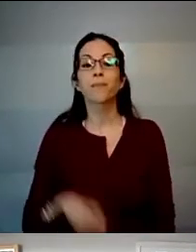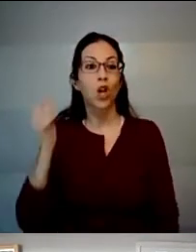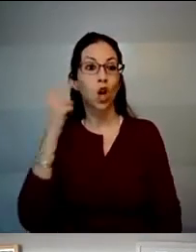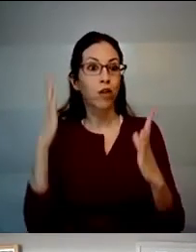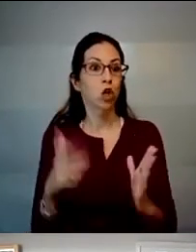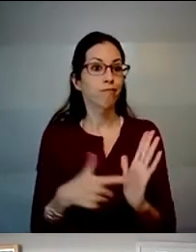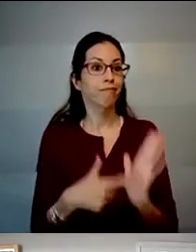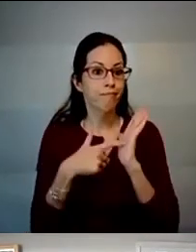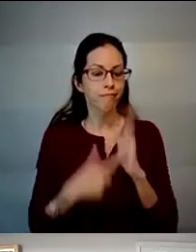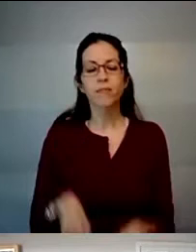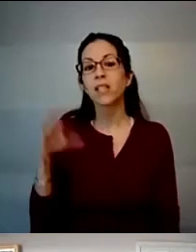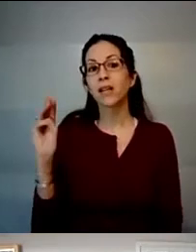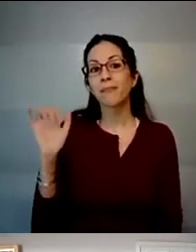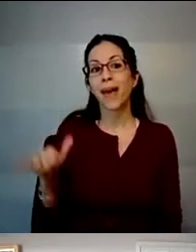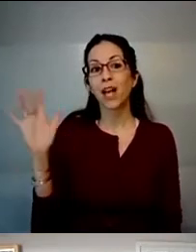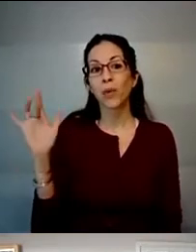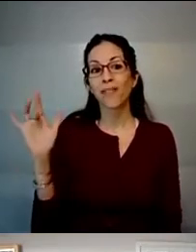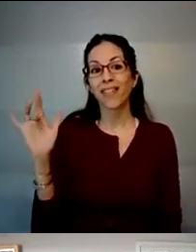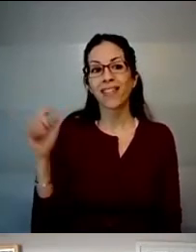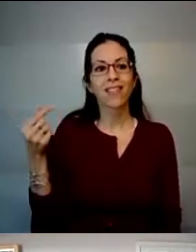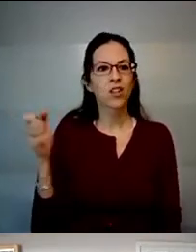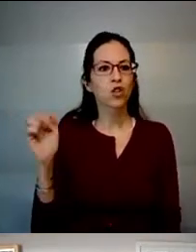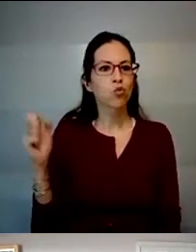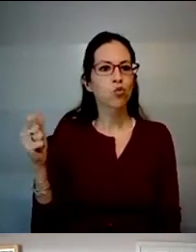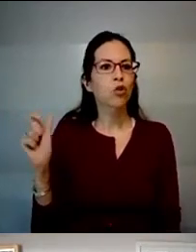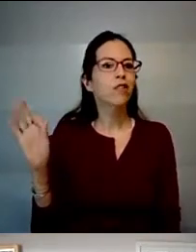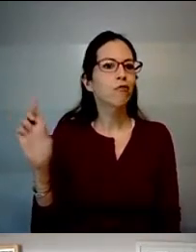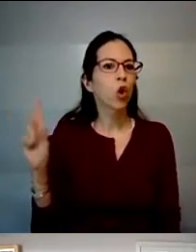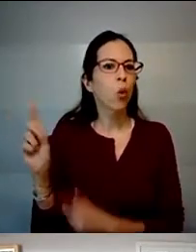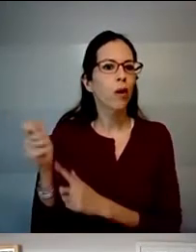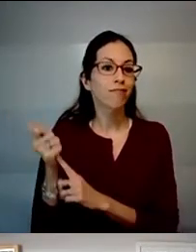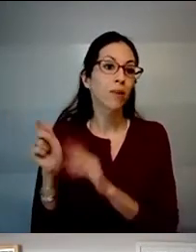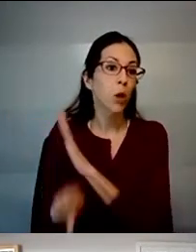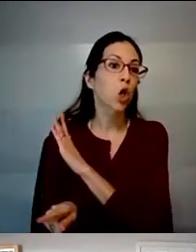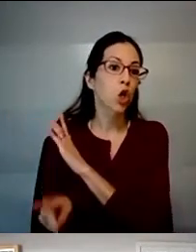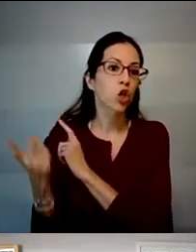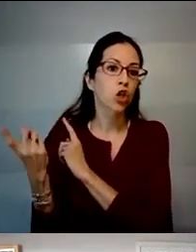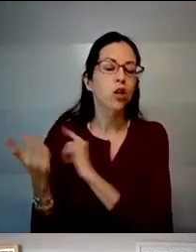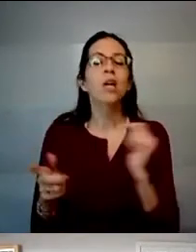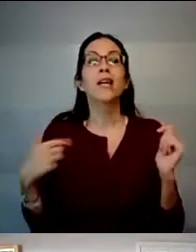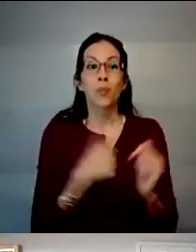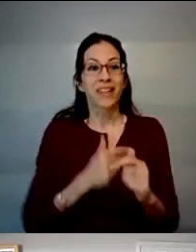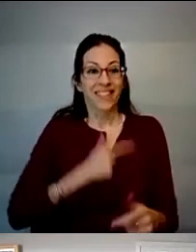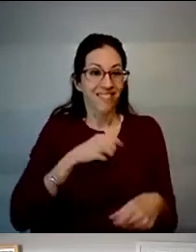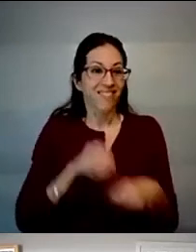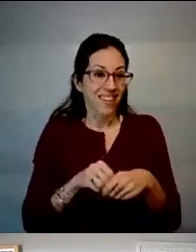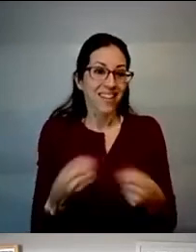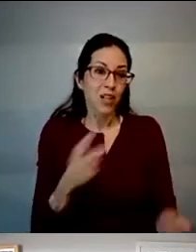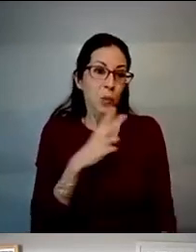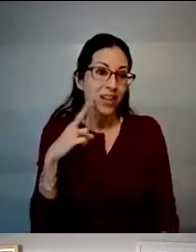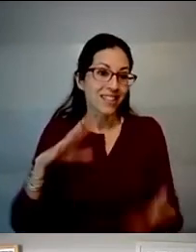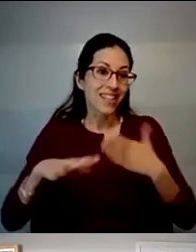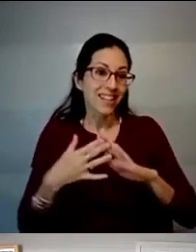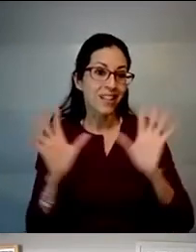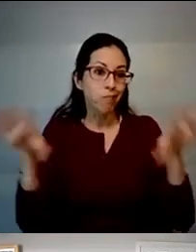on May 25th, George Floyd was murdered. So we were in the Twin Cities, you know, we were kind of faced with, you know, the way we've kind of been describing